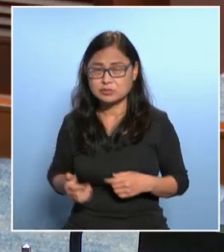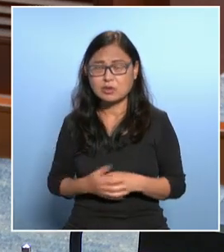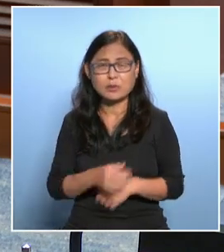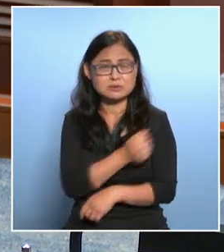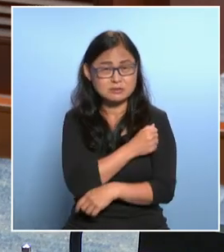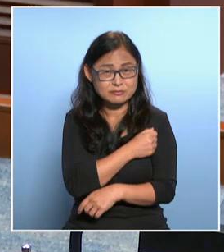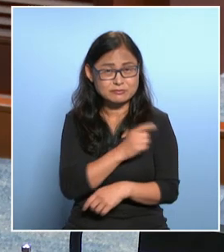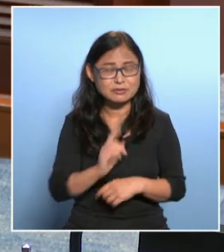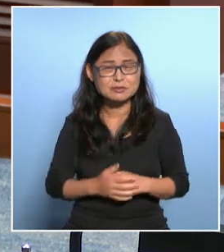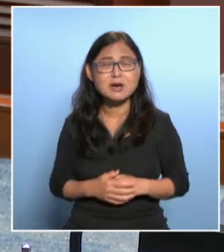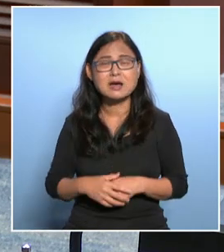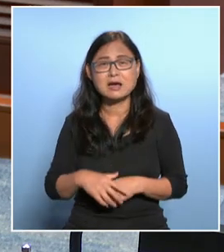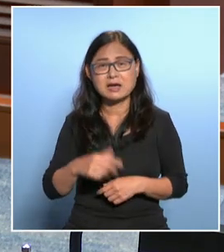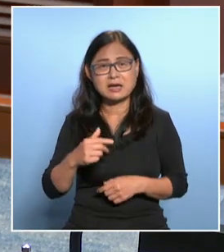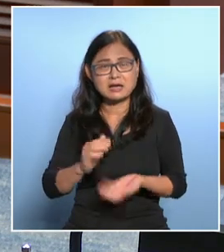enough doctors.